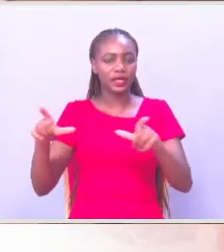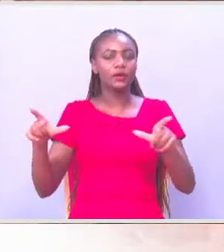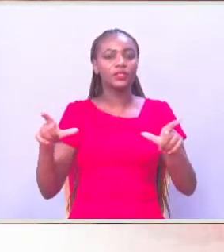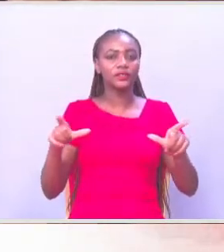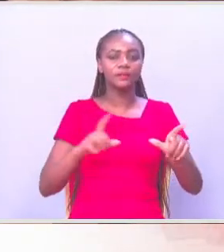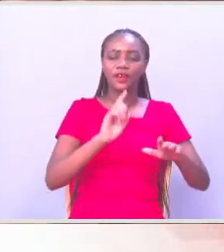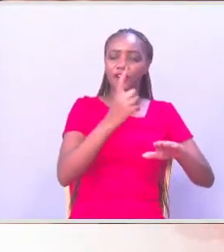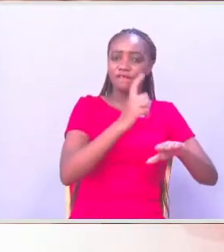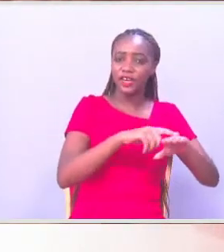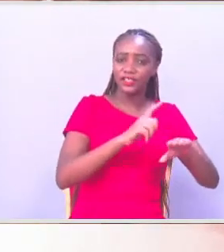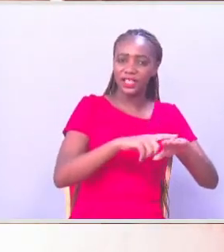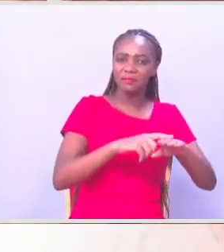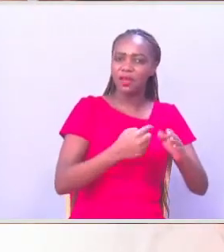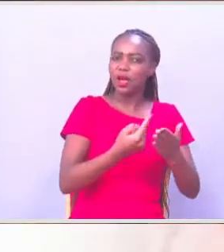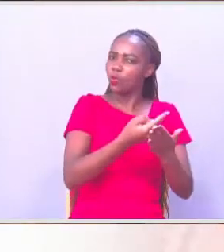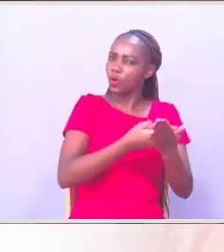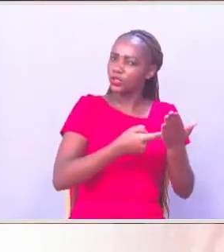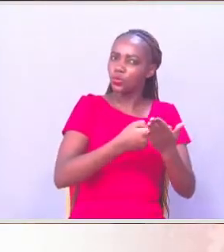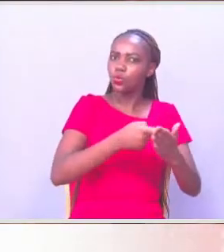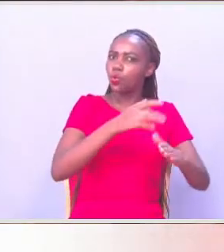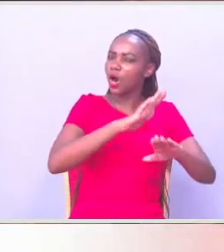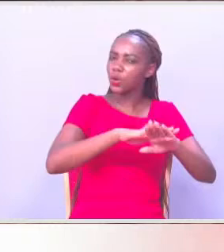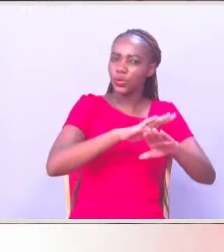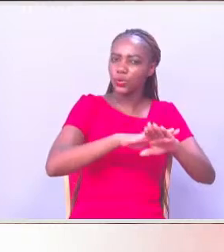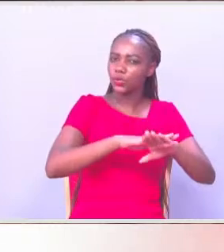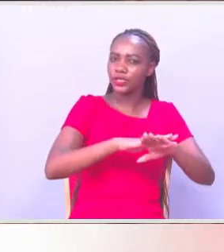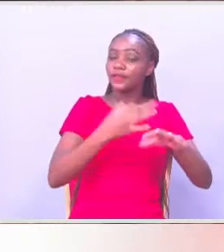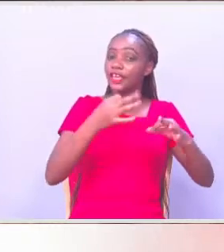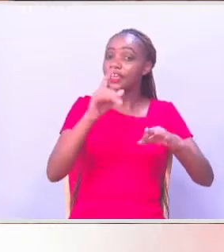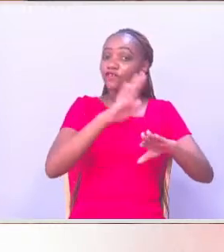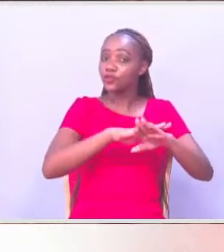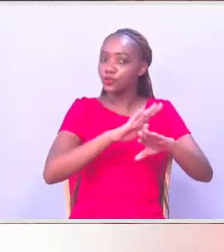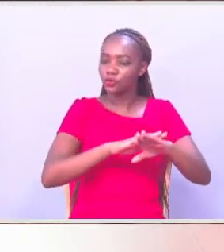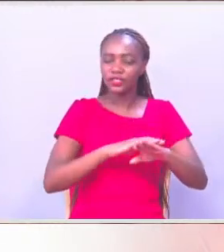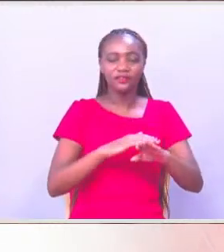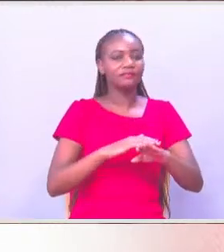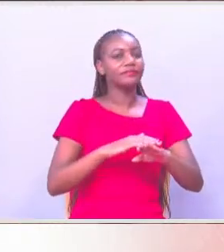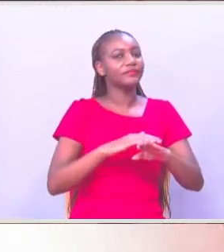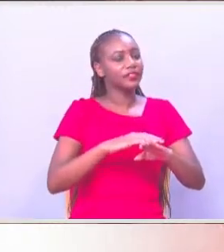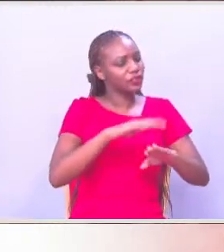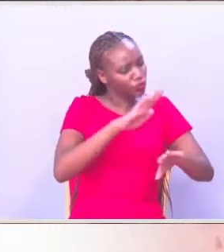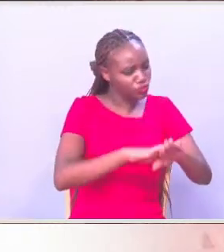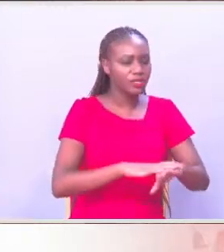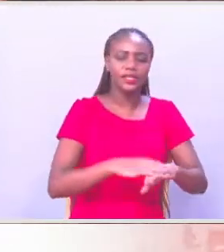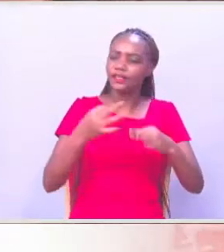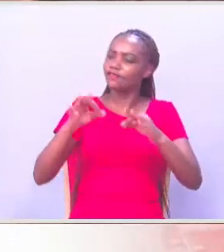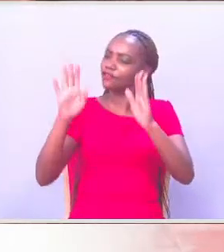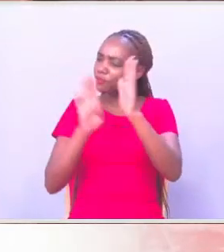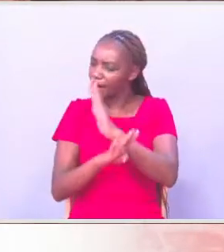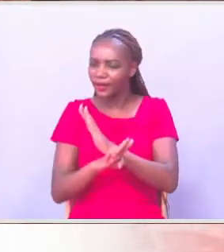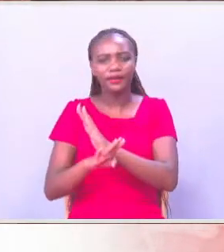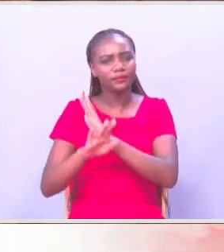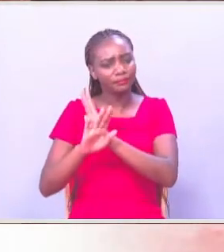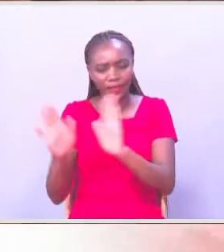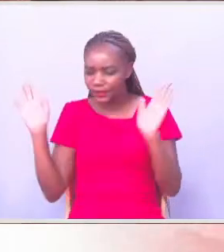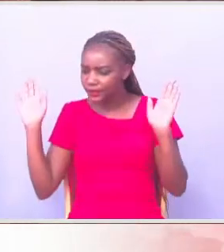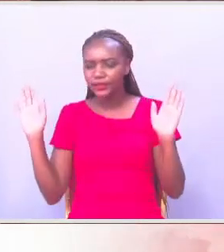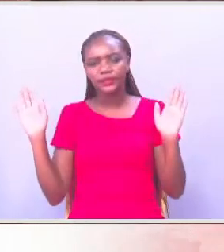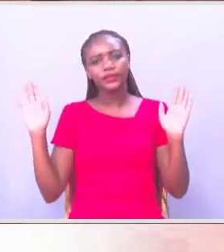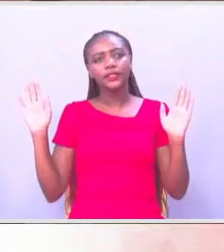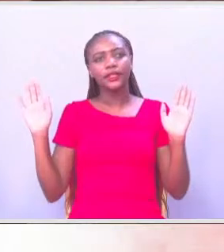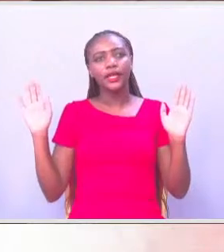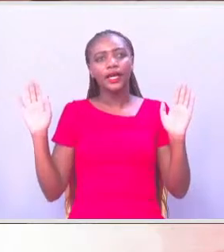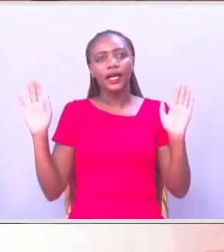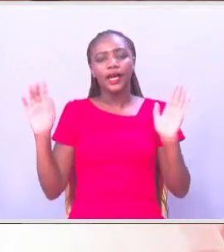huo walikuwa, they were very good. Kama if you are good, you are good. If you are bad, you are bad. Basi ndipo